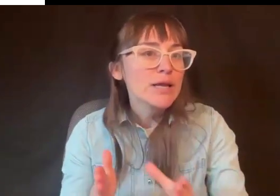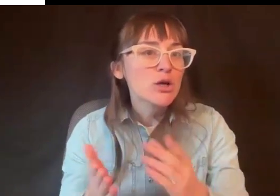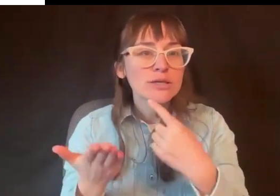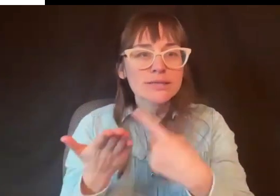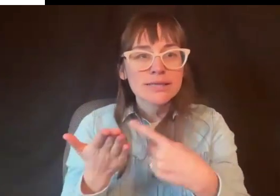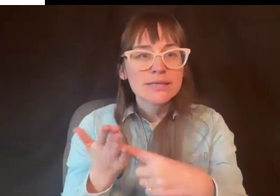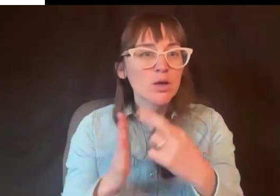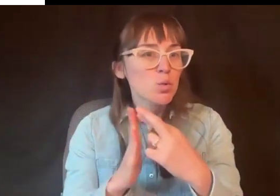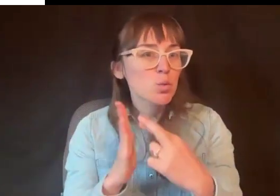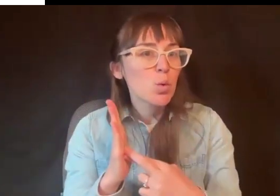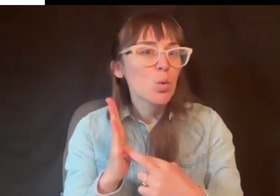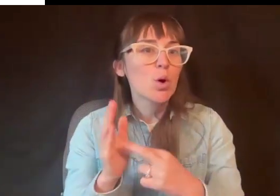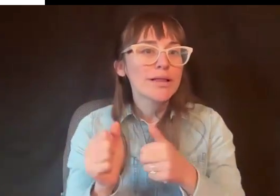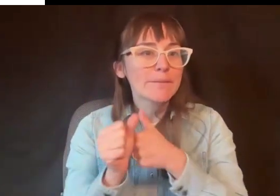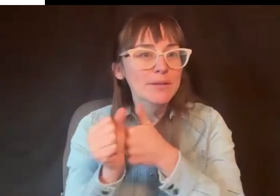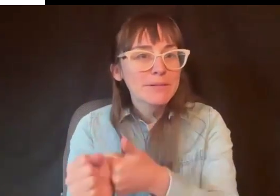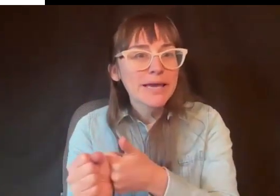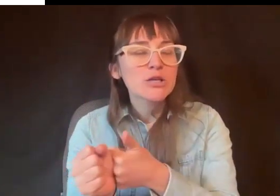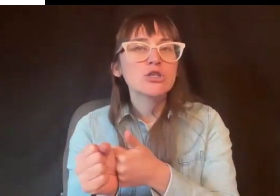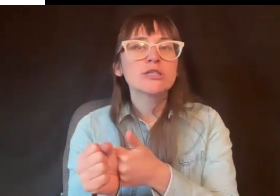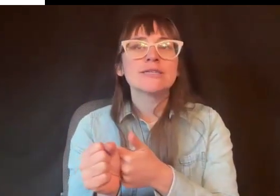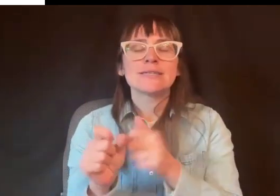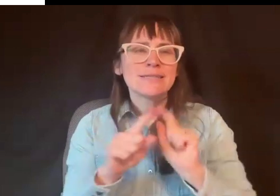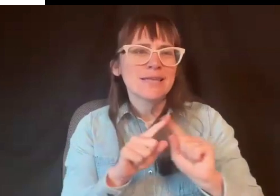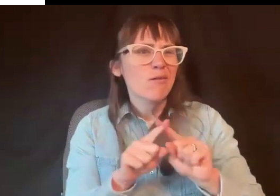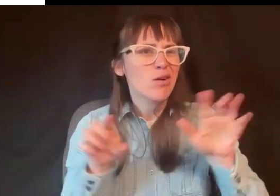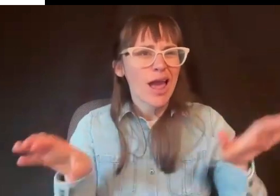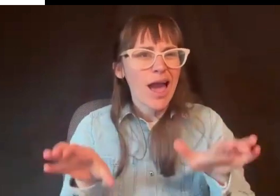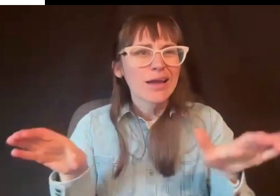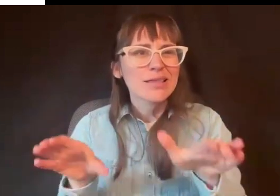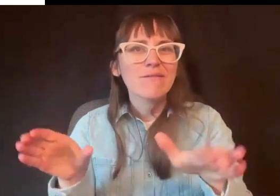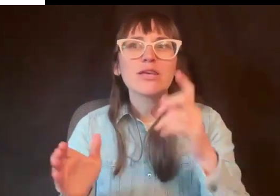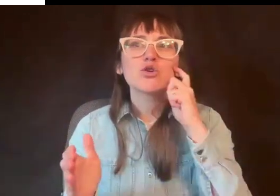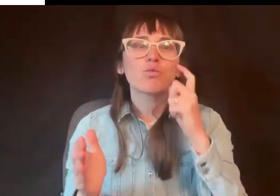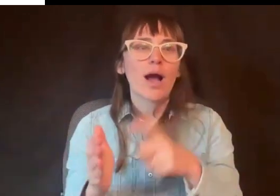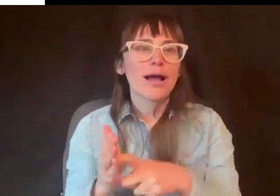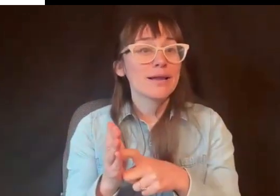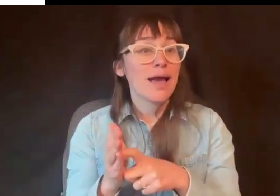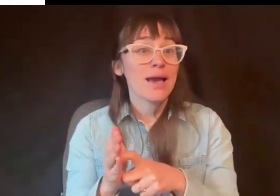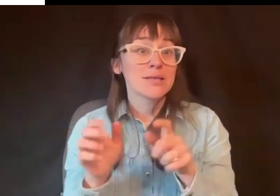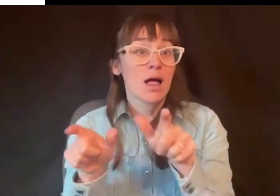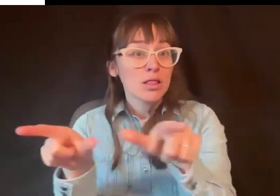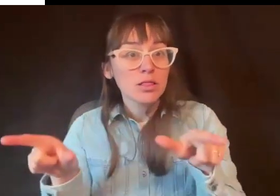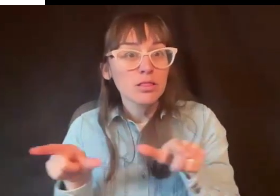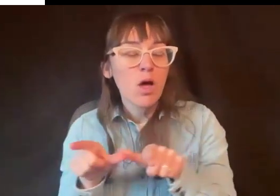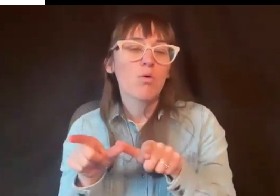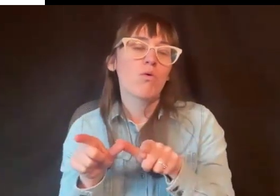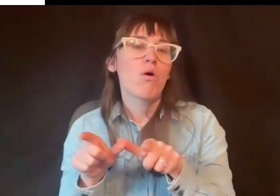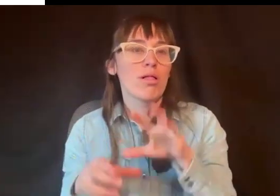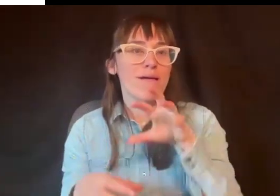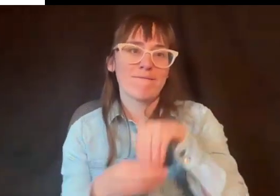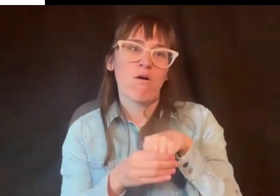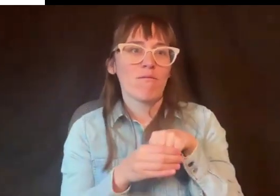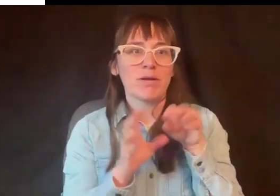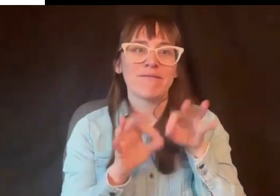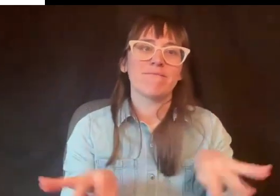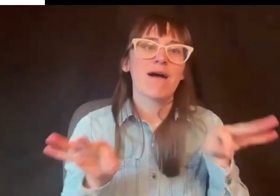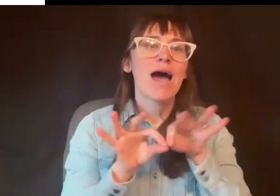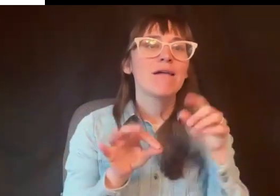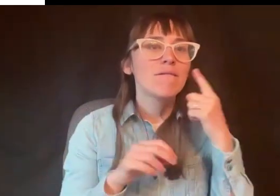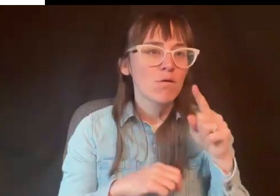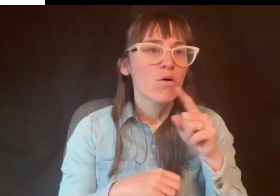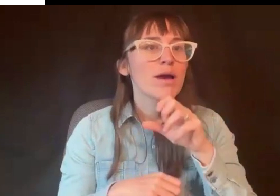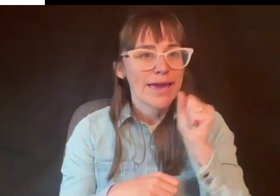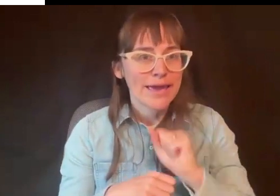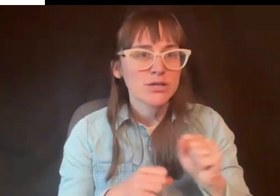and other activities to recognize the vital local level involvement in aging services, policies, and programs